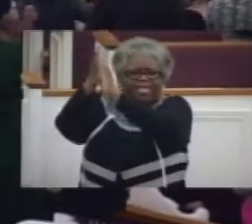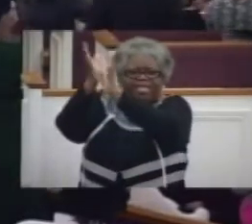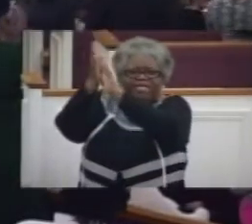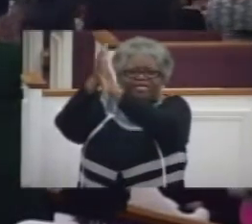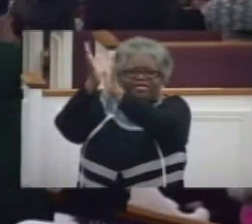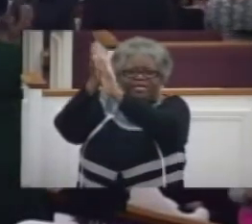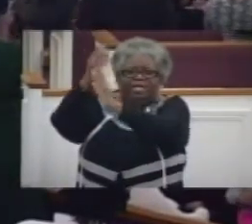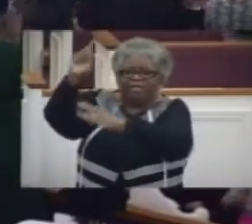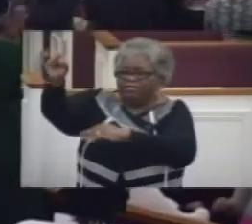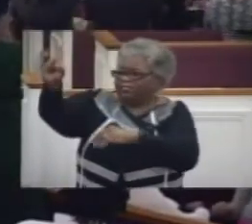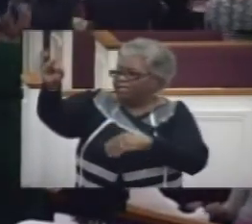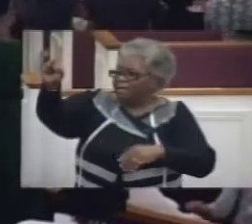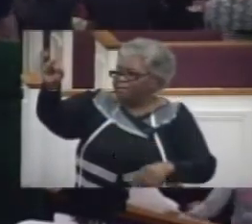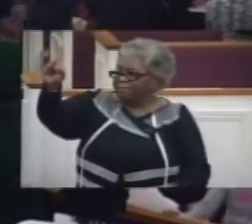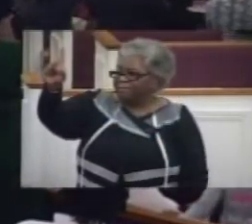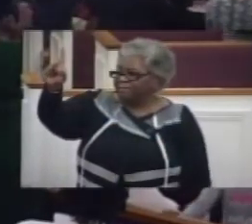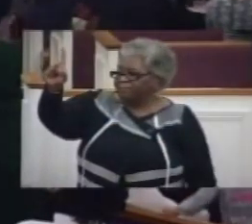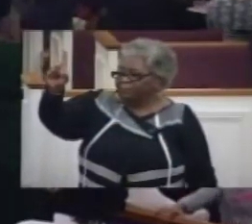him.